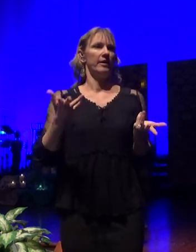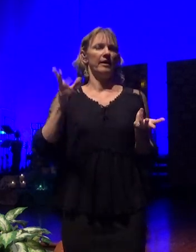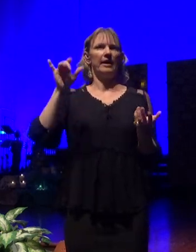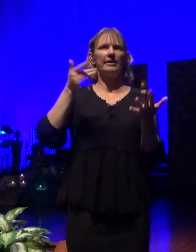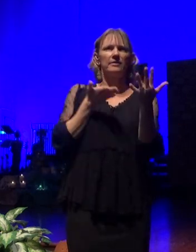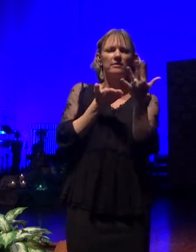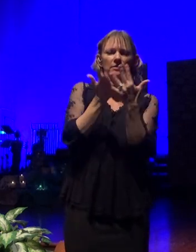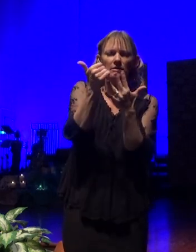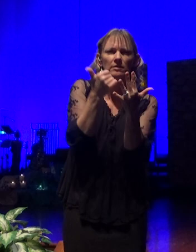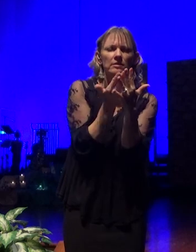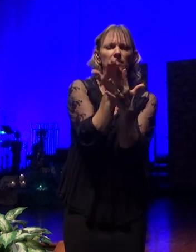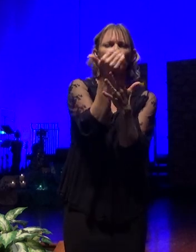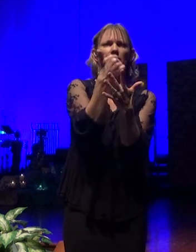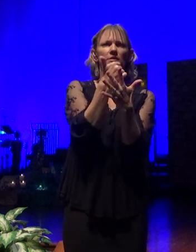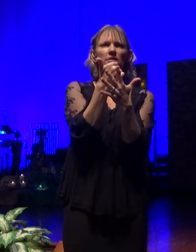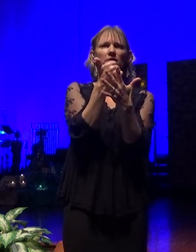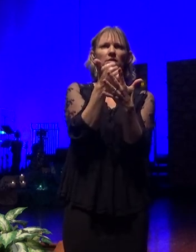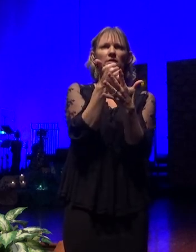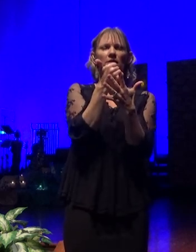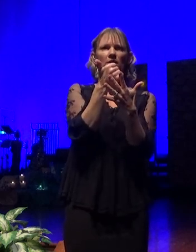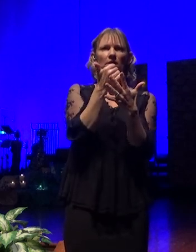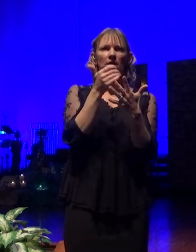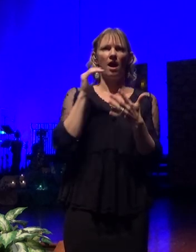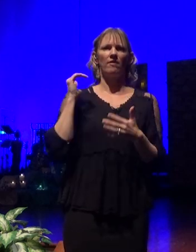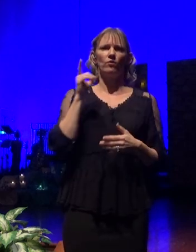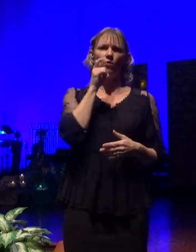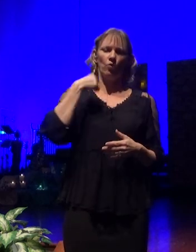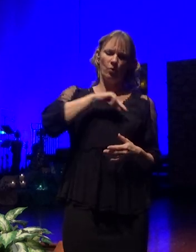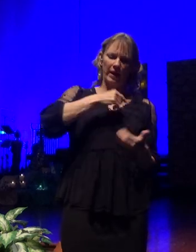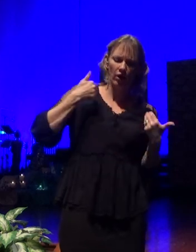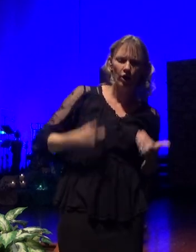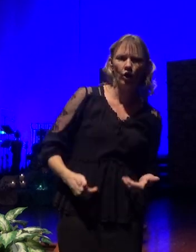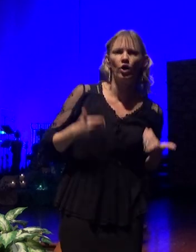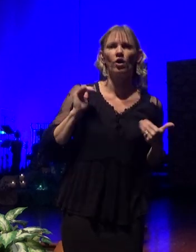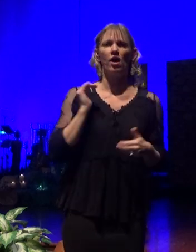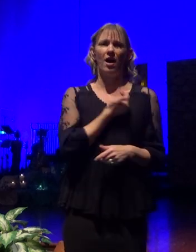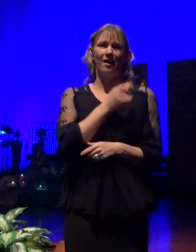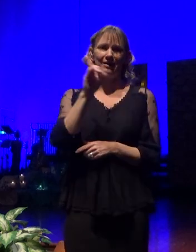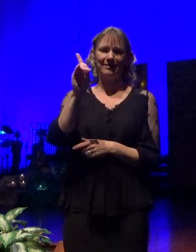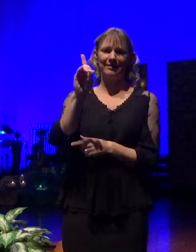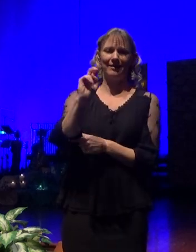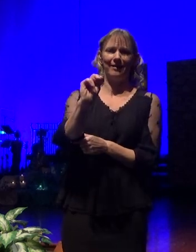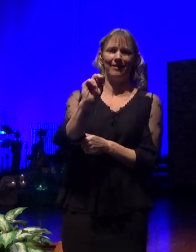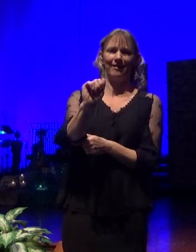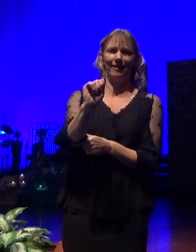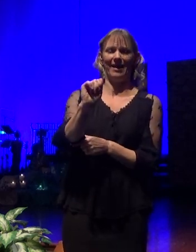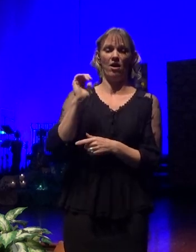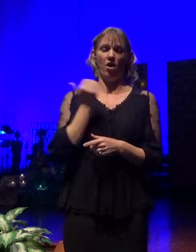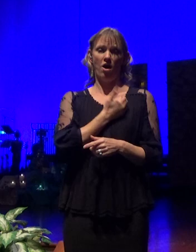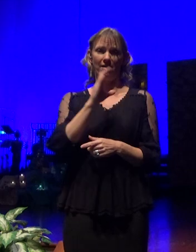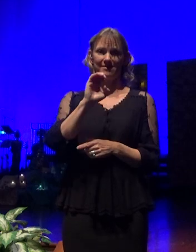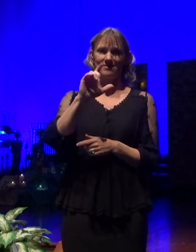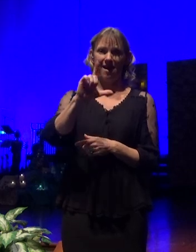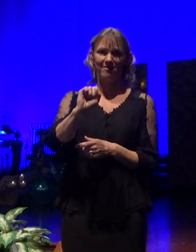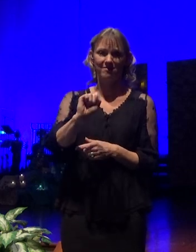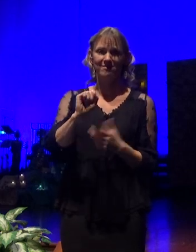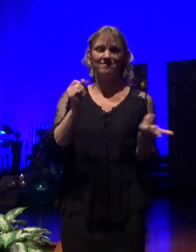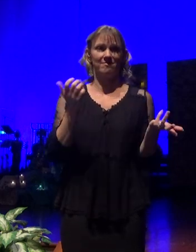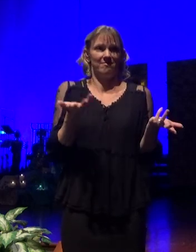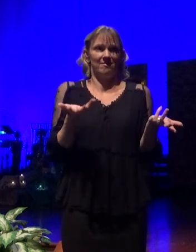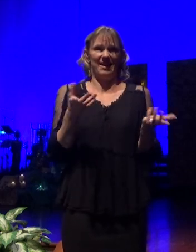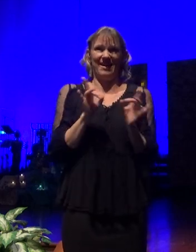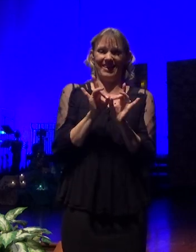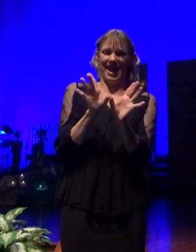into the very fiber and fabric of our being, into our DNA, into our literal cells. Light is woven